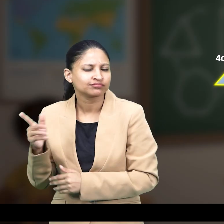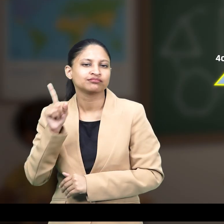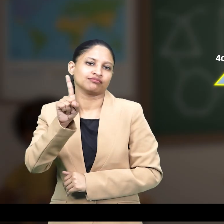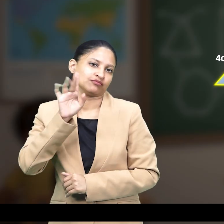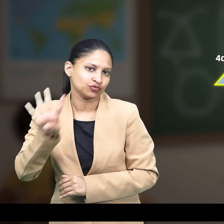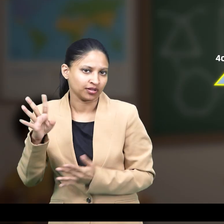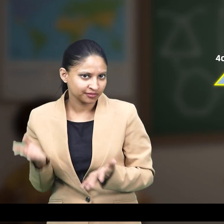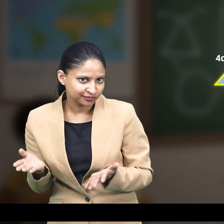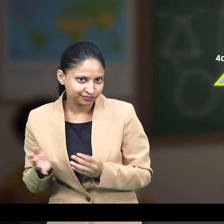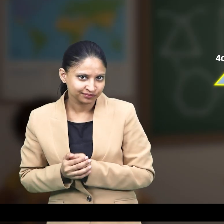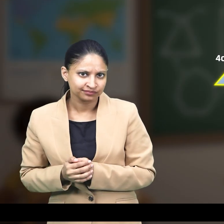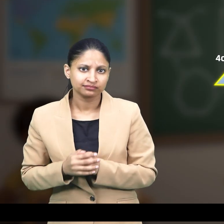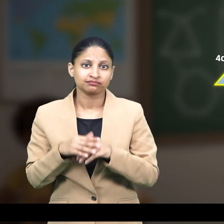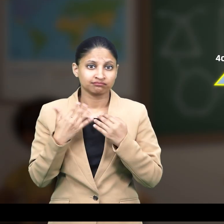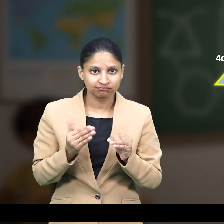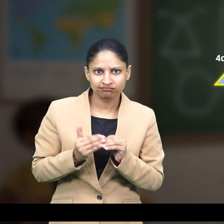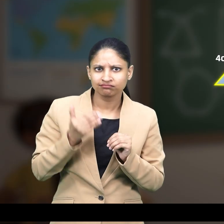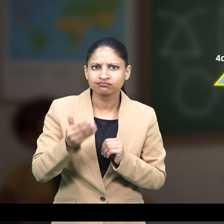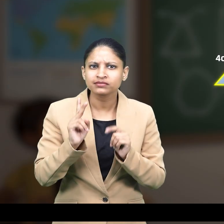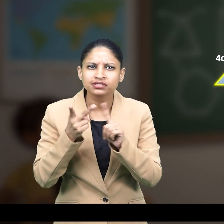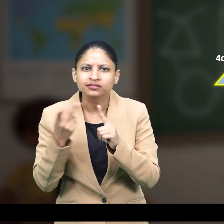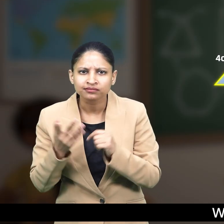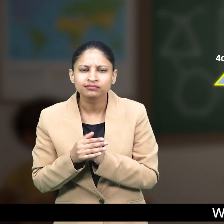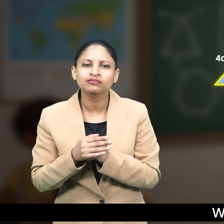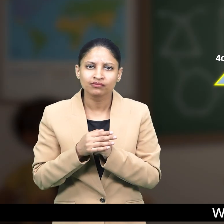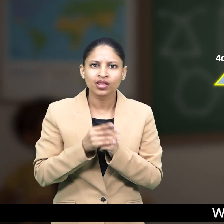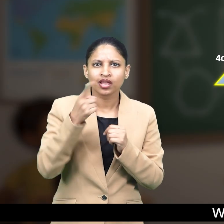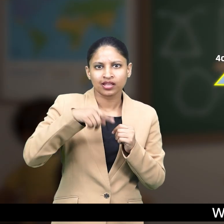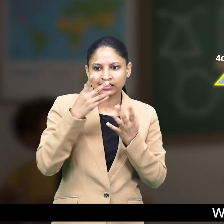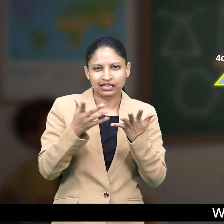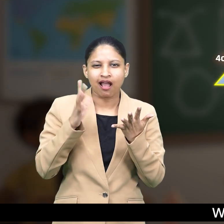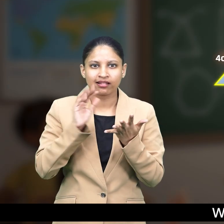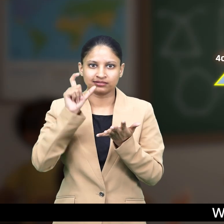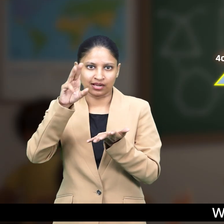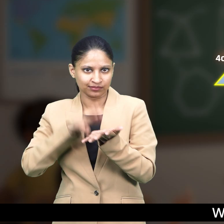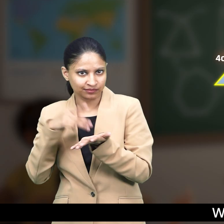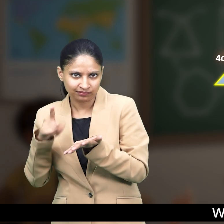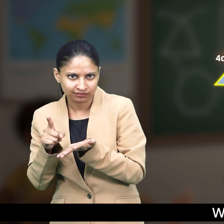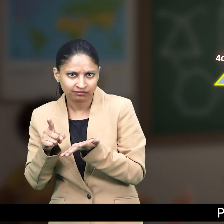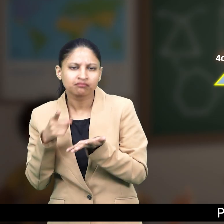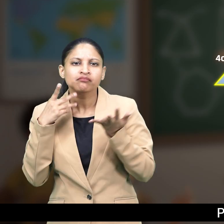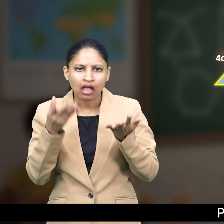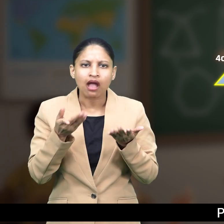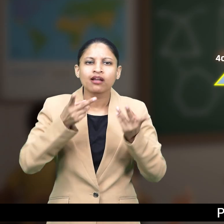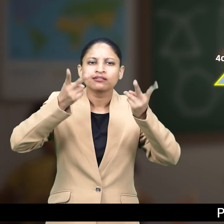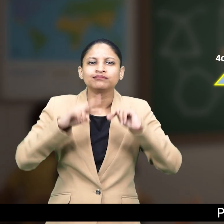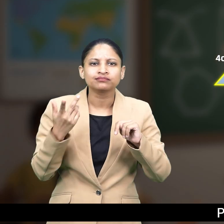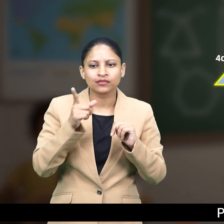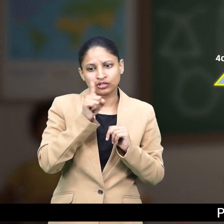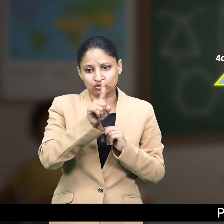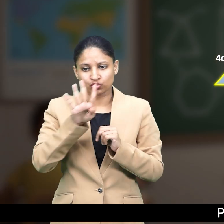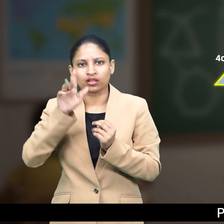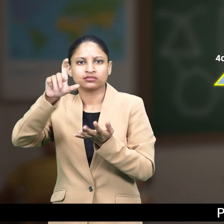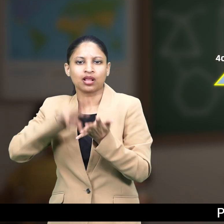to 14. Step 2. Write the unit. Centimeter. Perimeter is equal